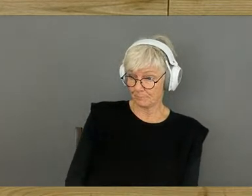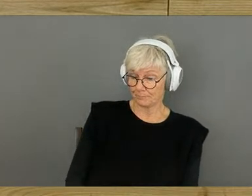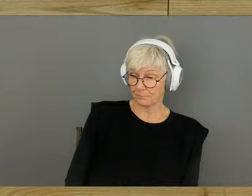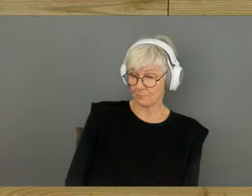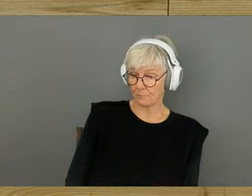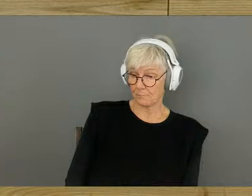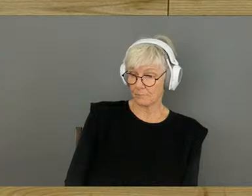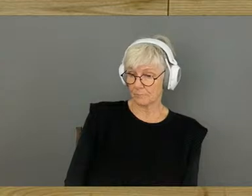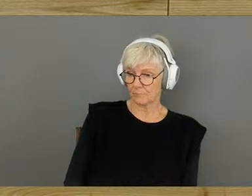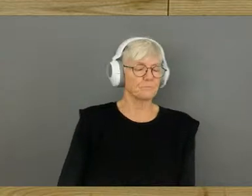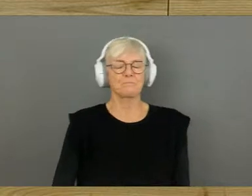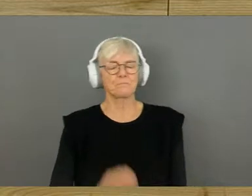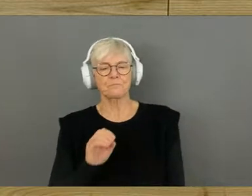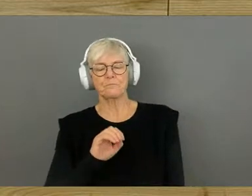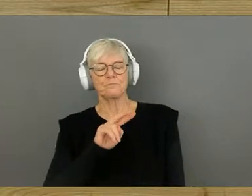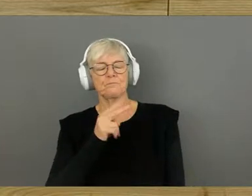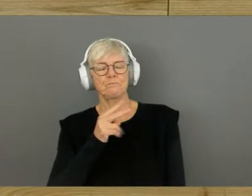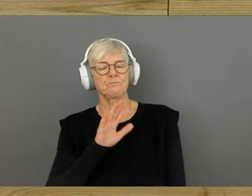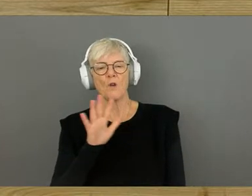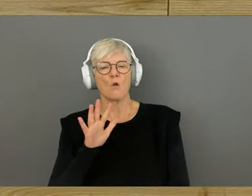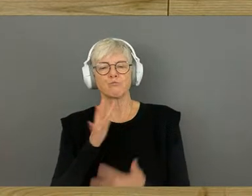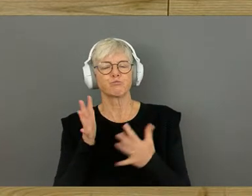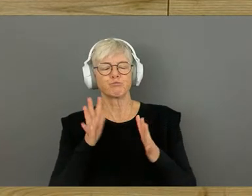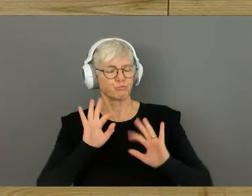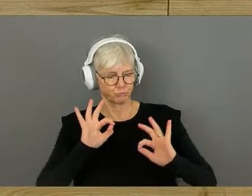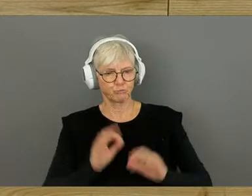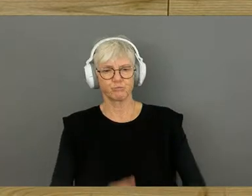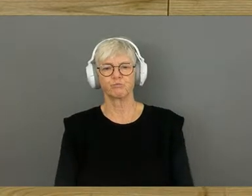No, all my other questions have been answered.